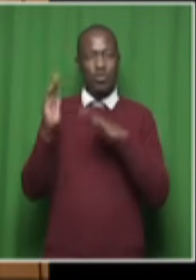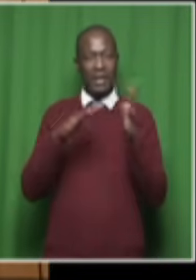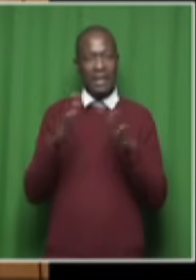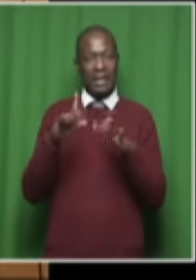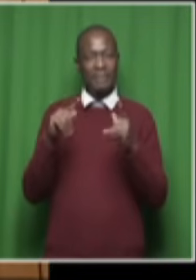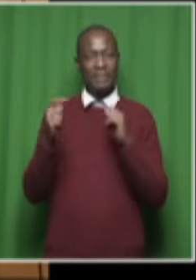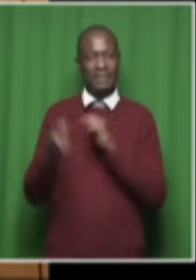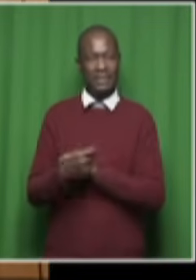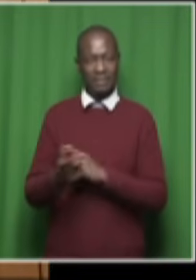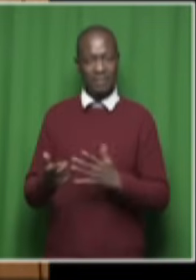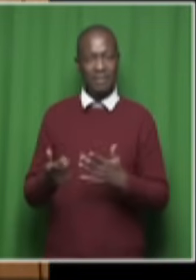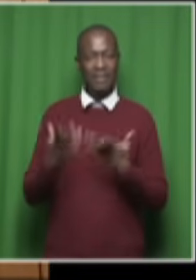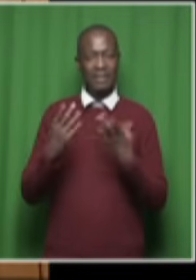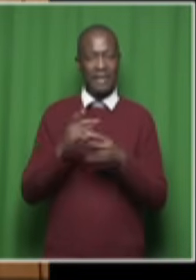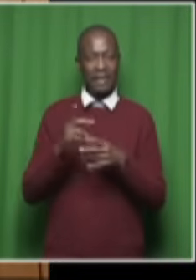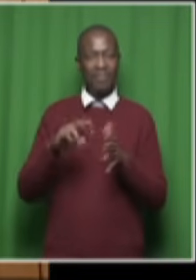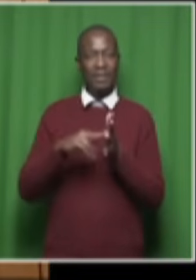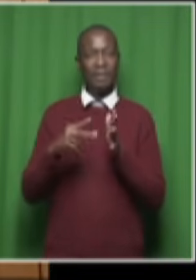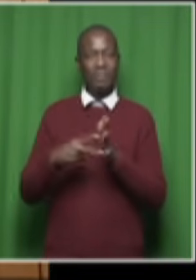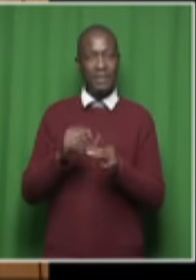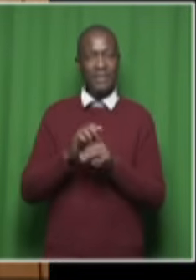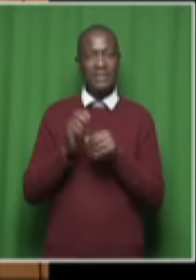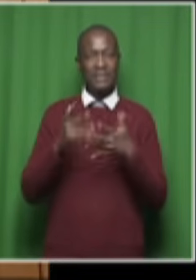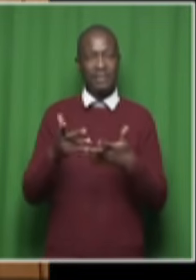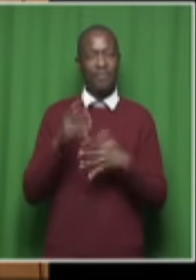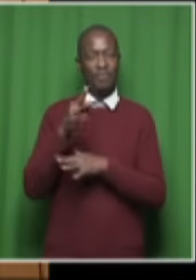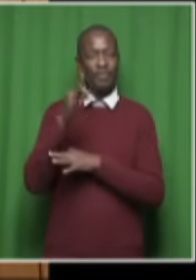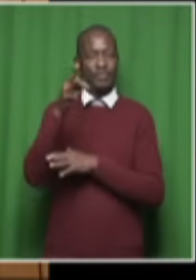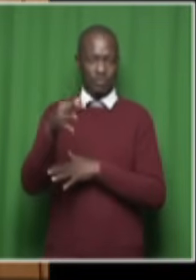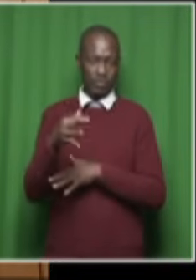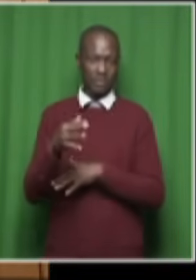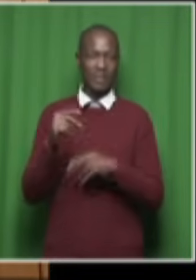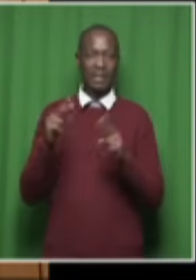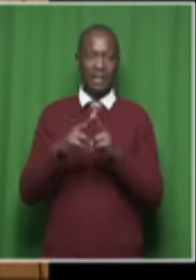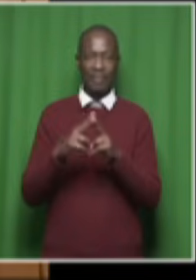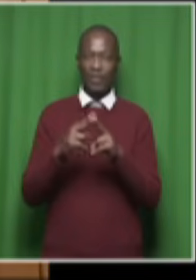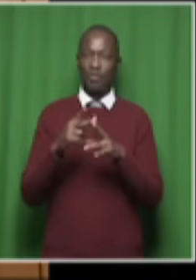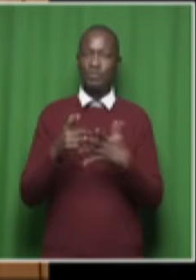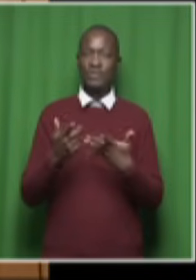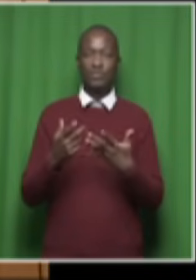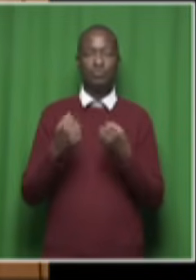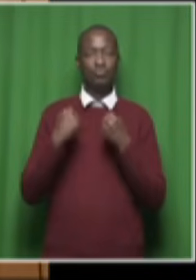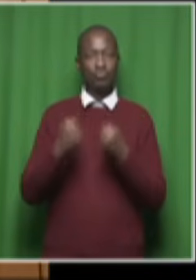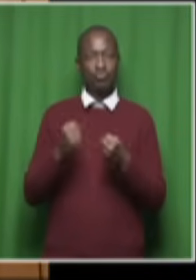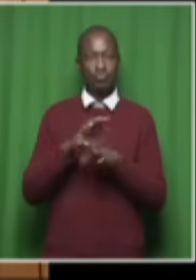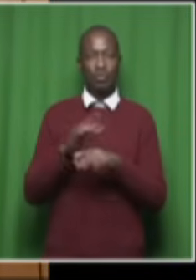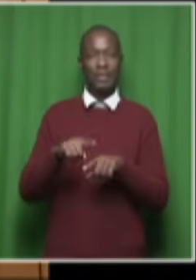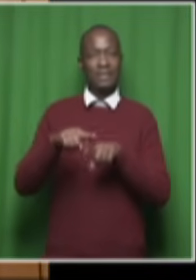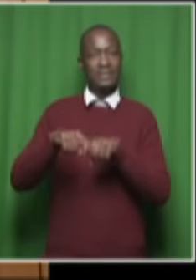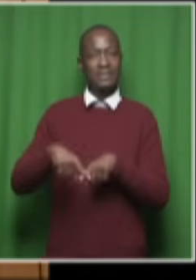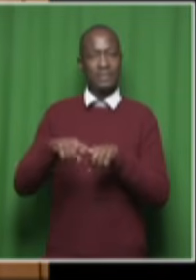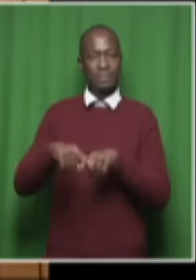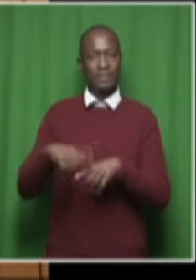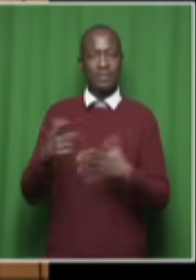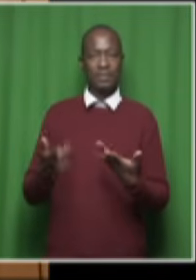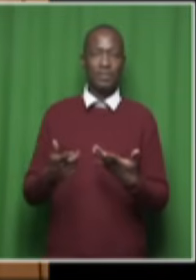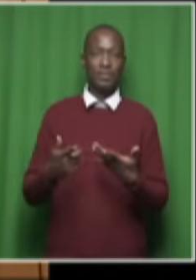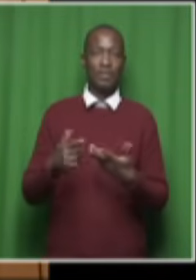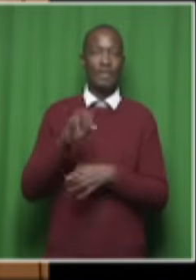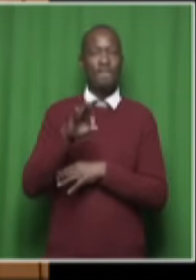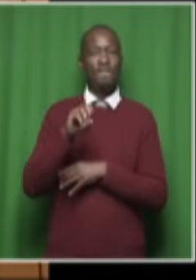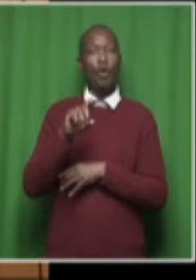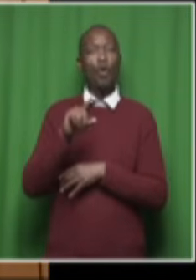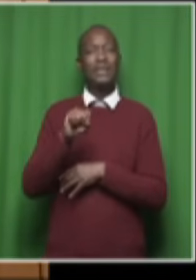change, and they got their plans for future, also very strongly lessening the dependence on fossil fuels.